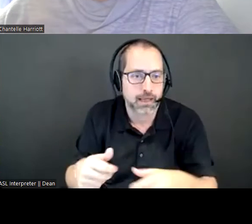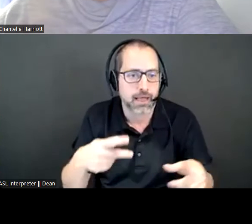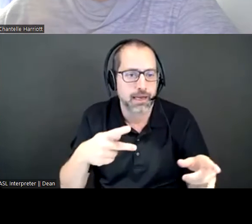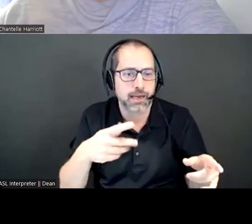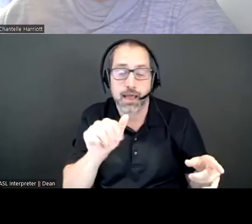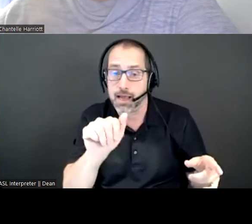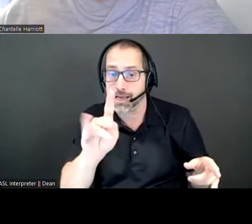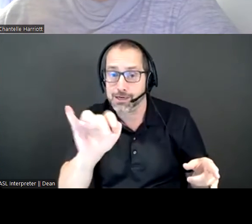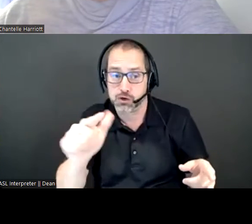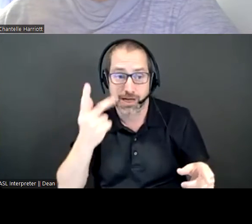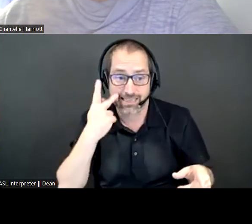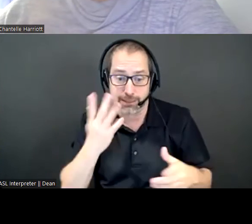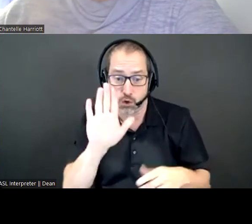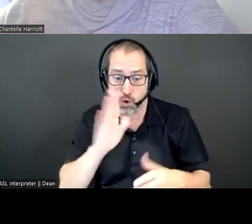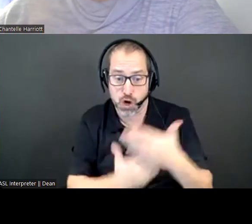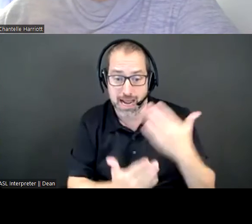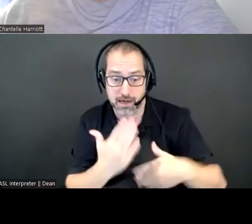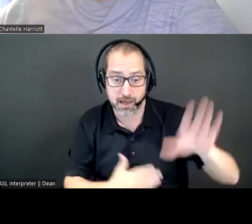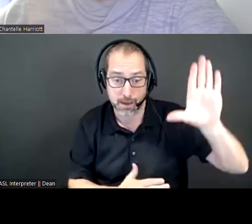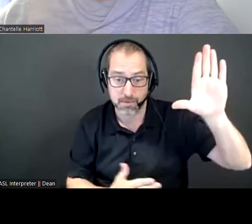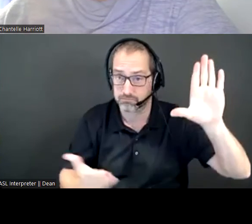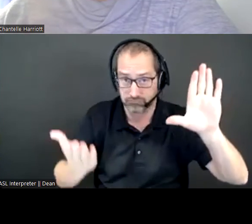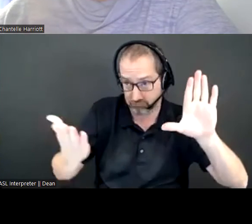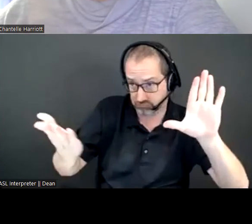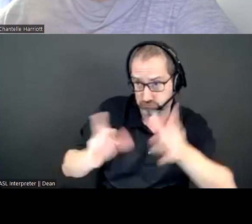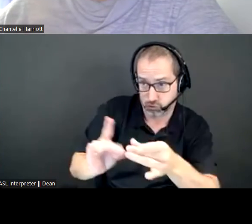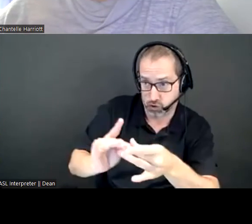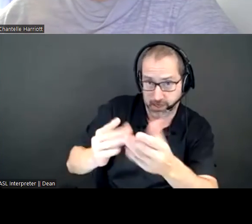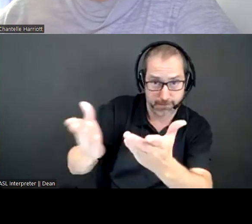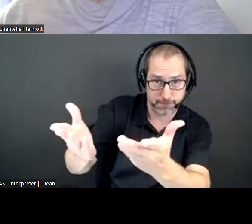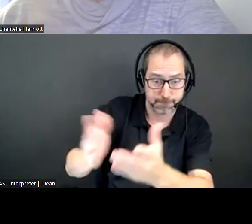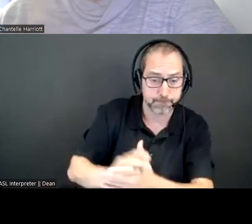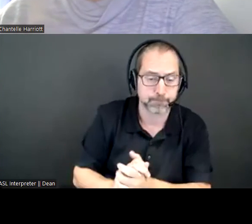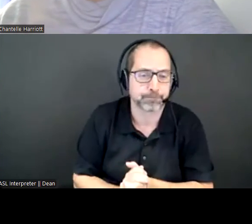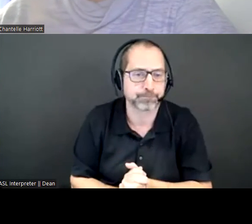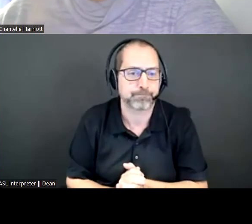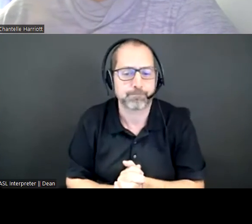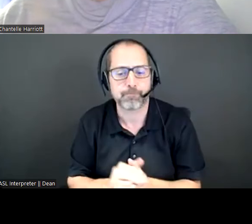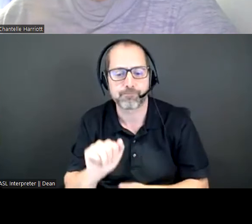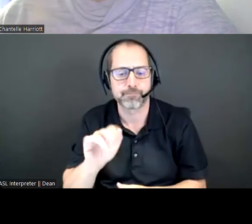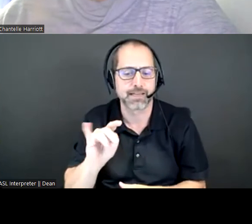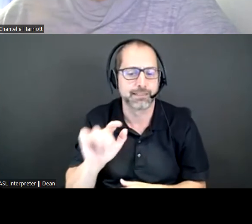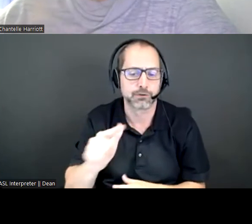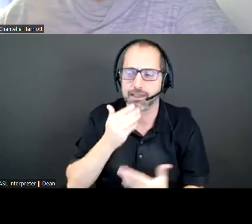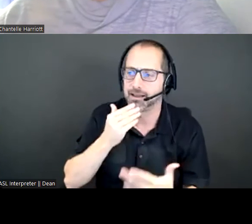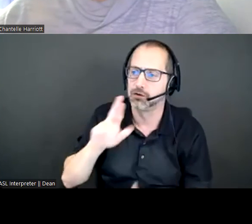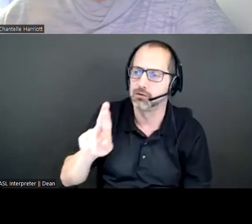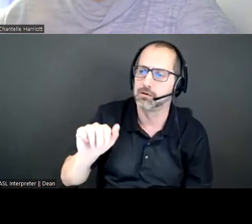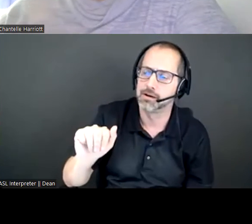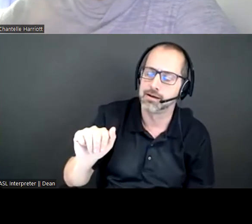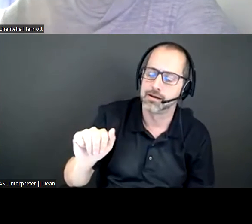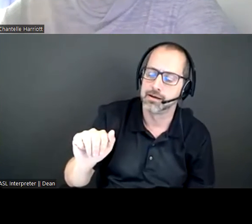Angel, I see you got your hand up there. Would you like to comment? Yes, thank you, Rianne.